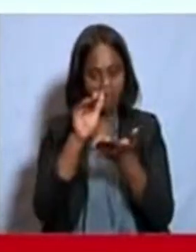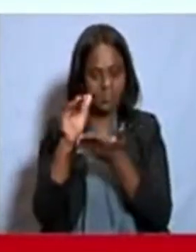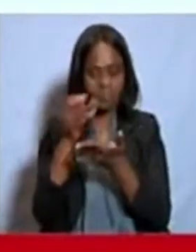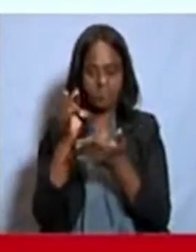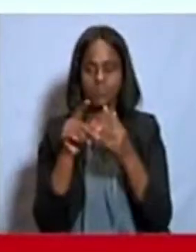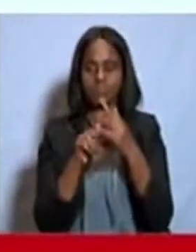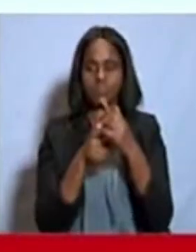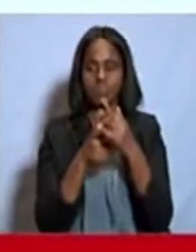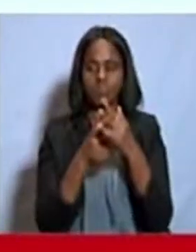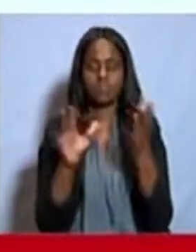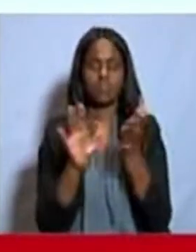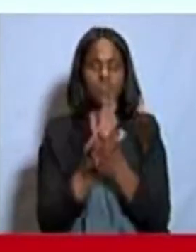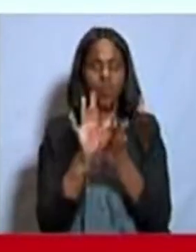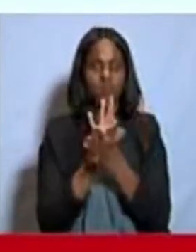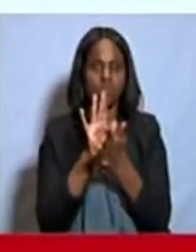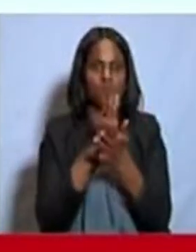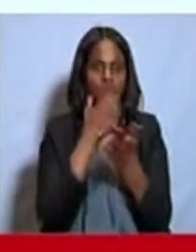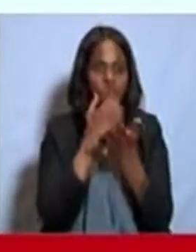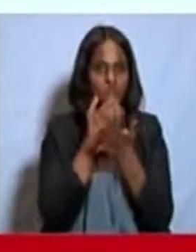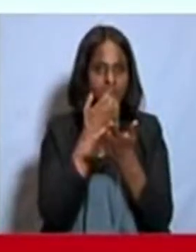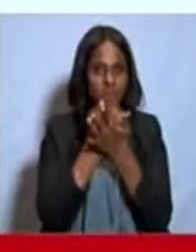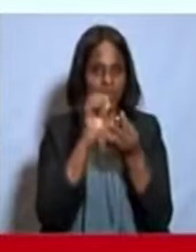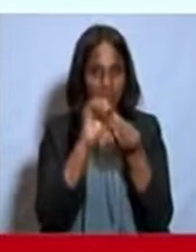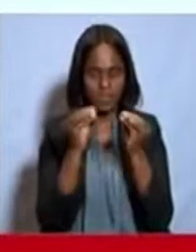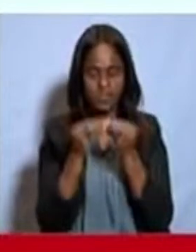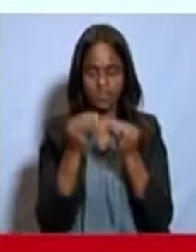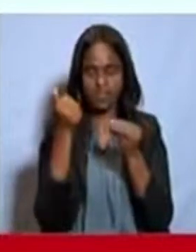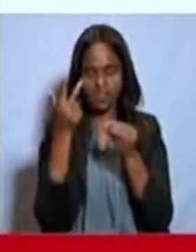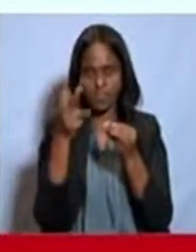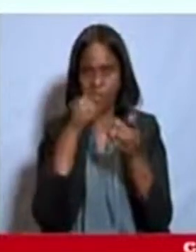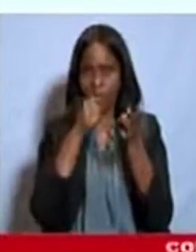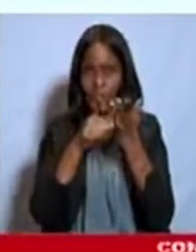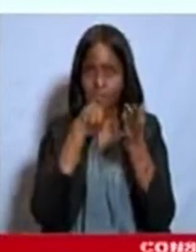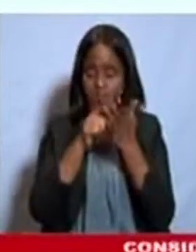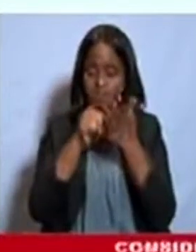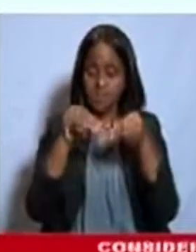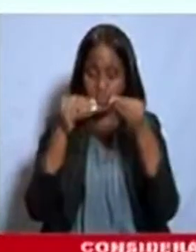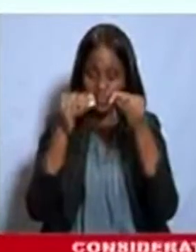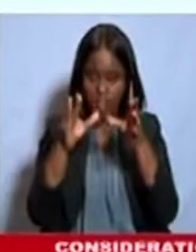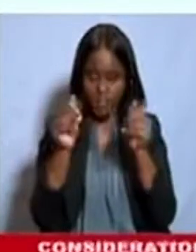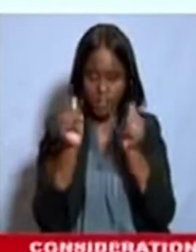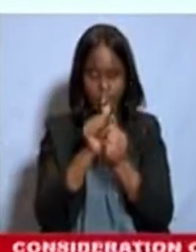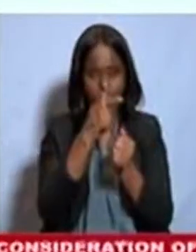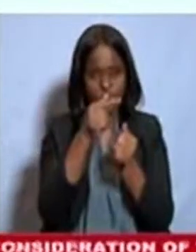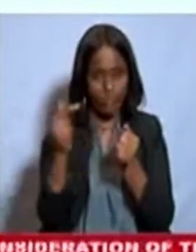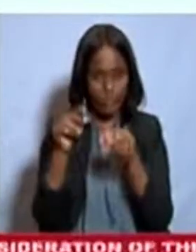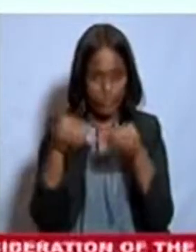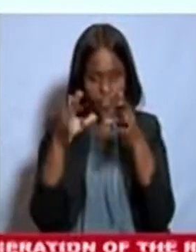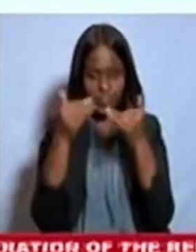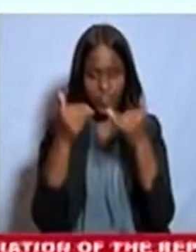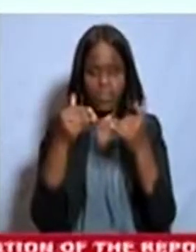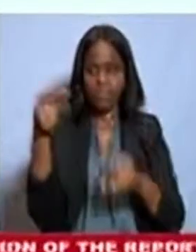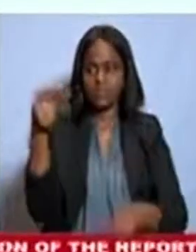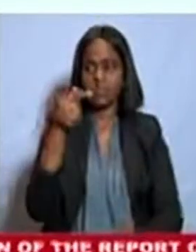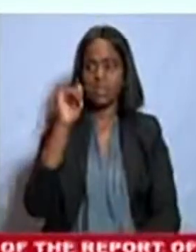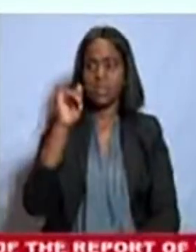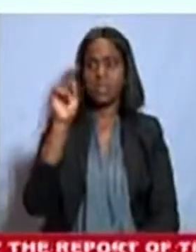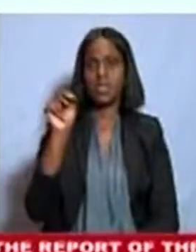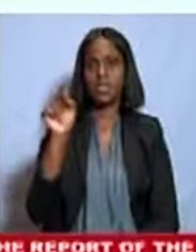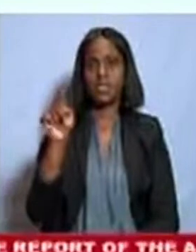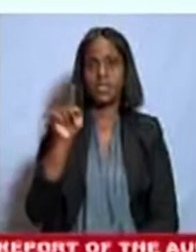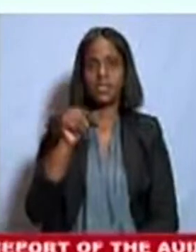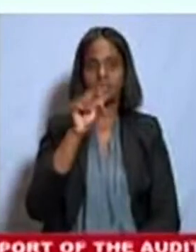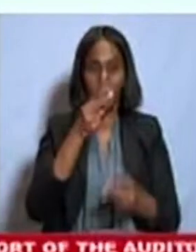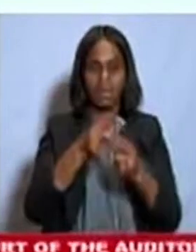beans. Documentary evidence, Appendix 13, letter to the supplier and goods issued note, GIN to Daniel